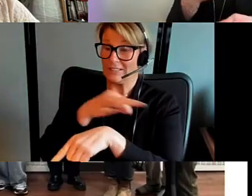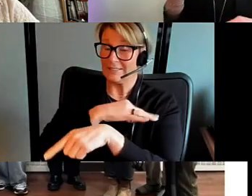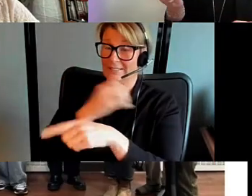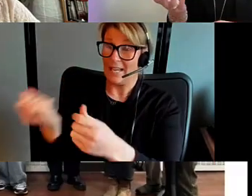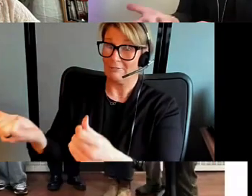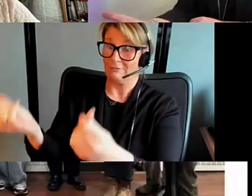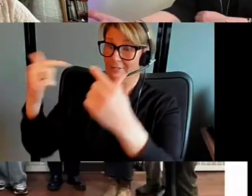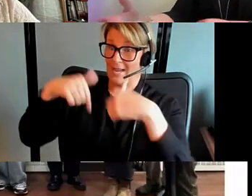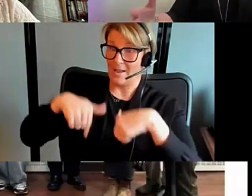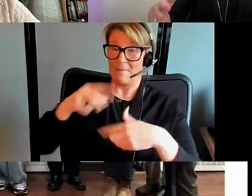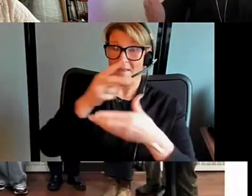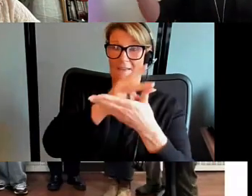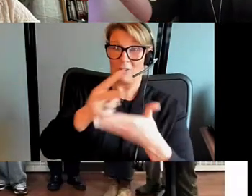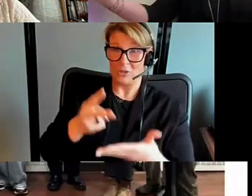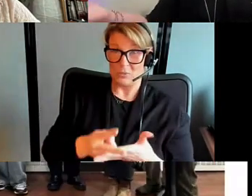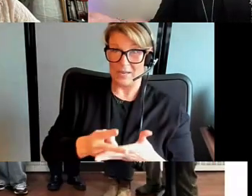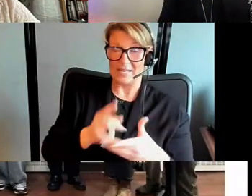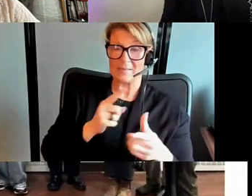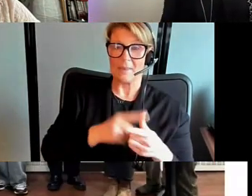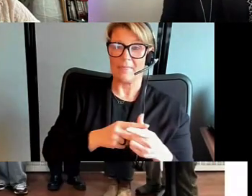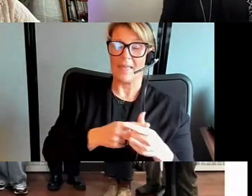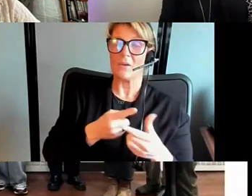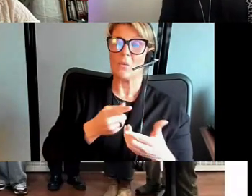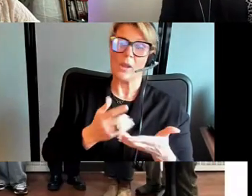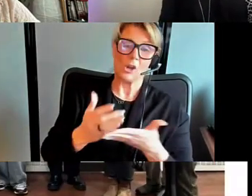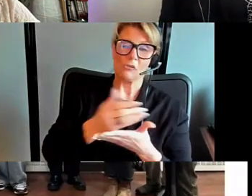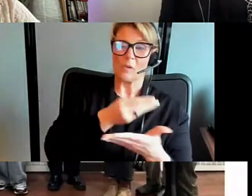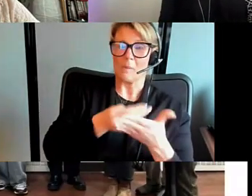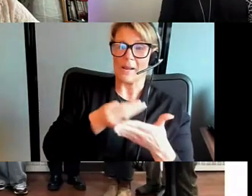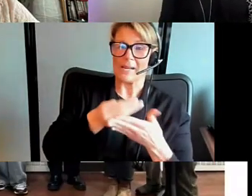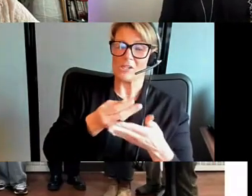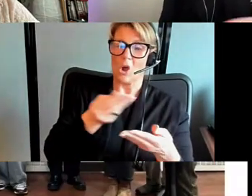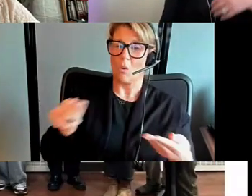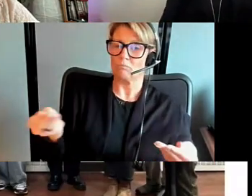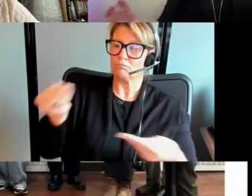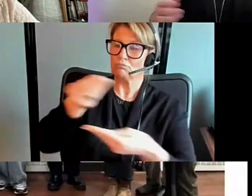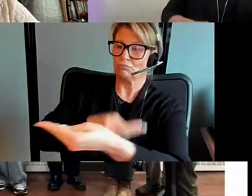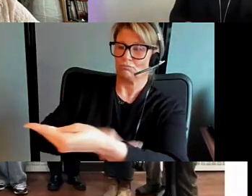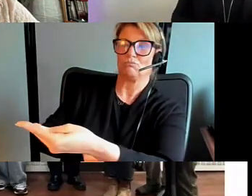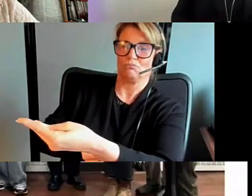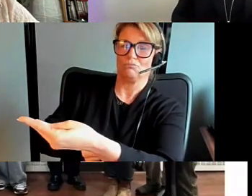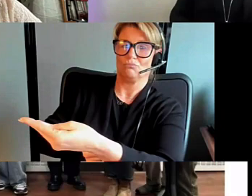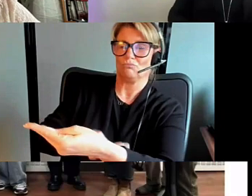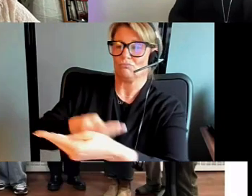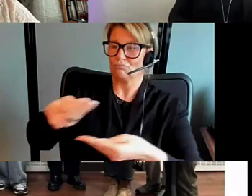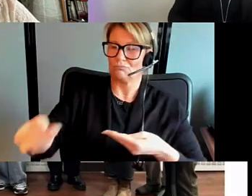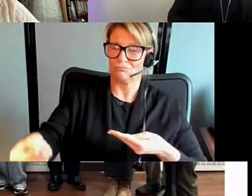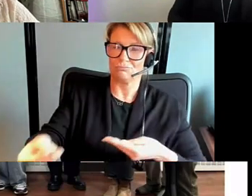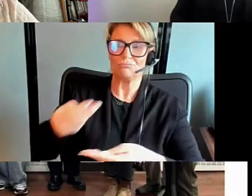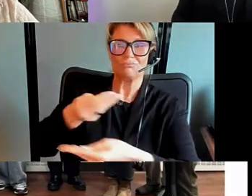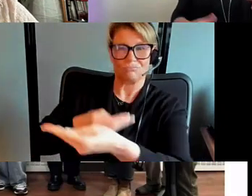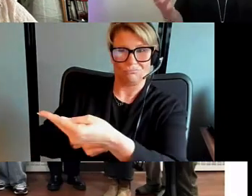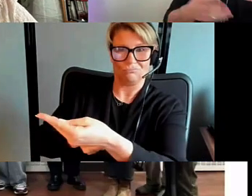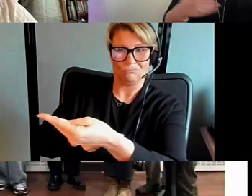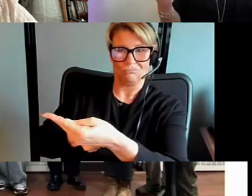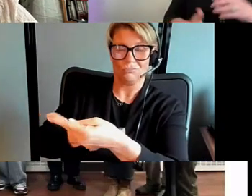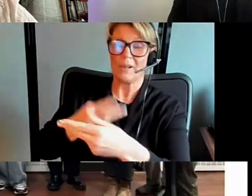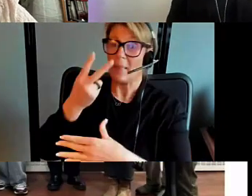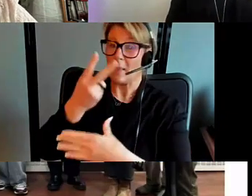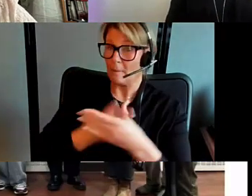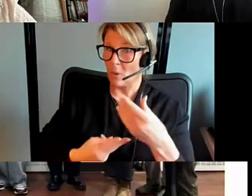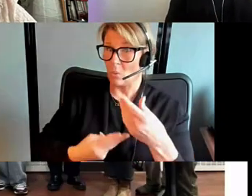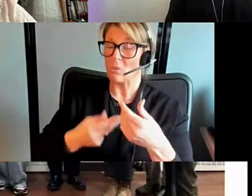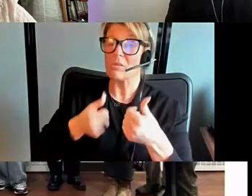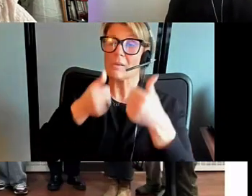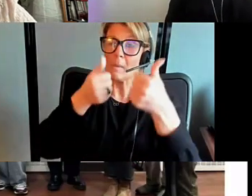well. And then in social media, they're posting about our partnership and we're posting about their partnership. So